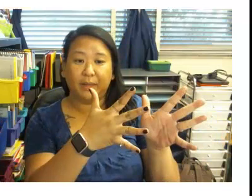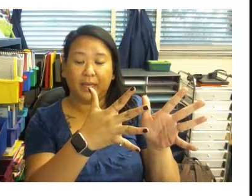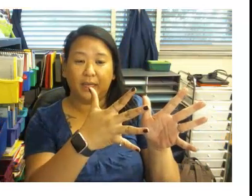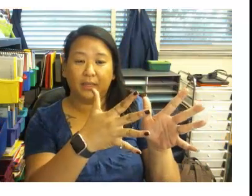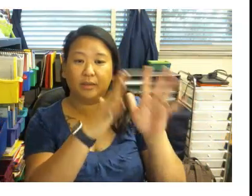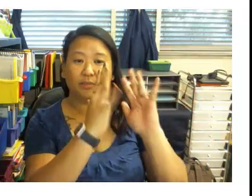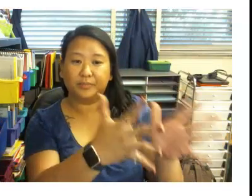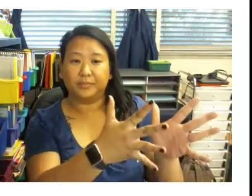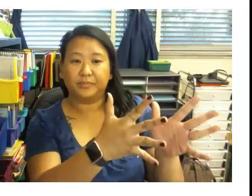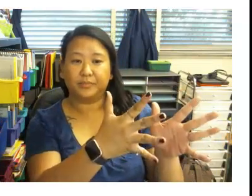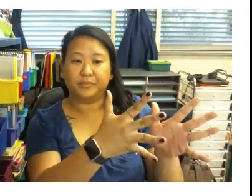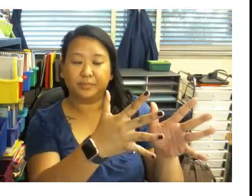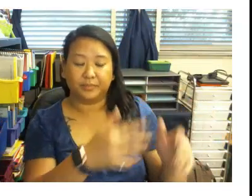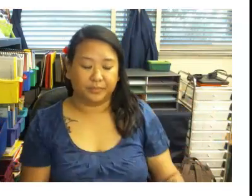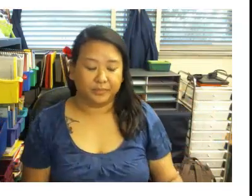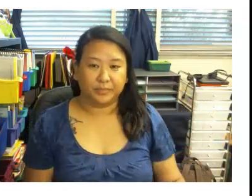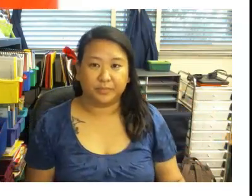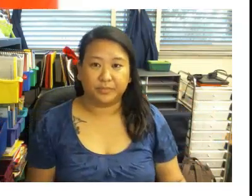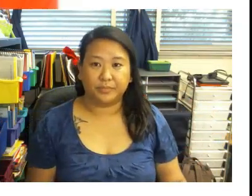Leave behind.